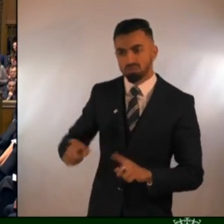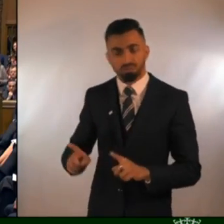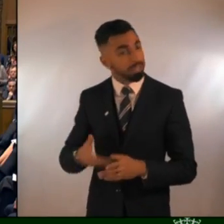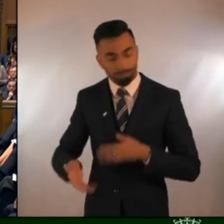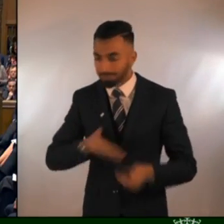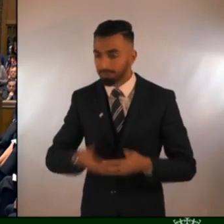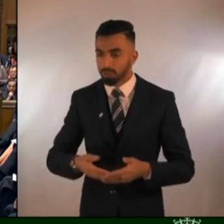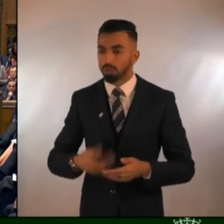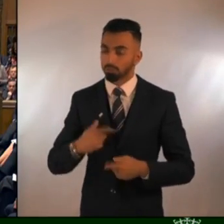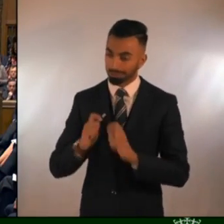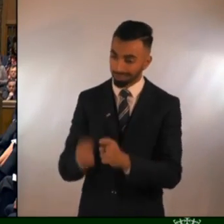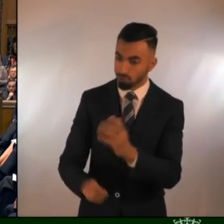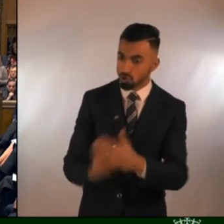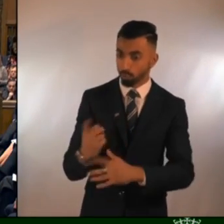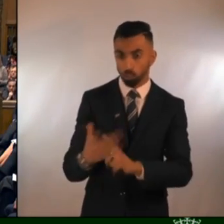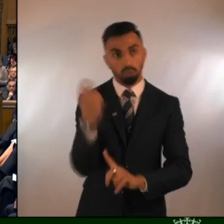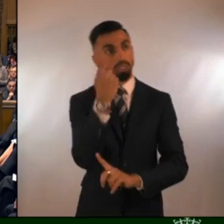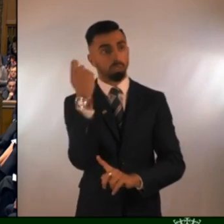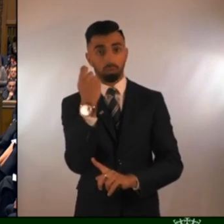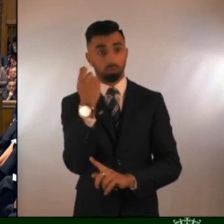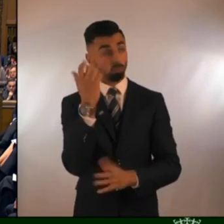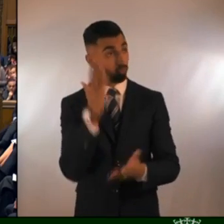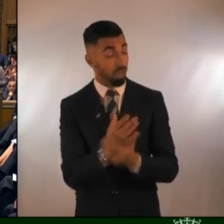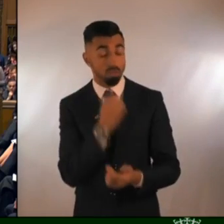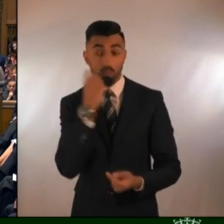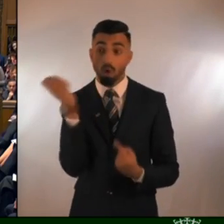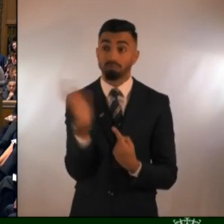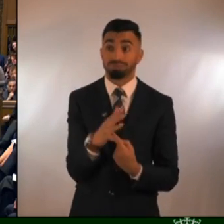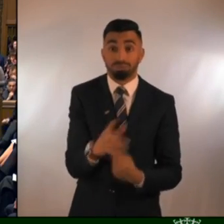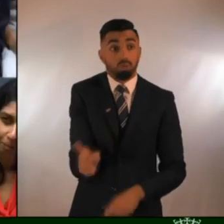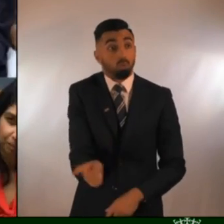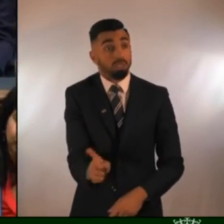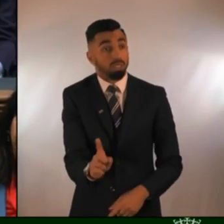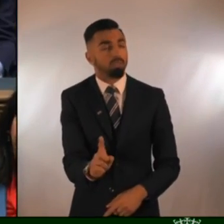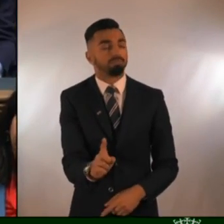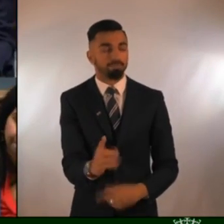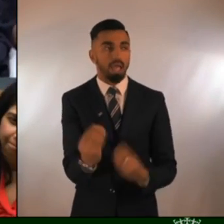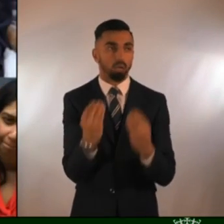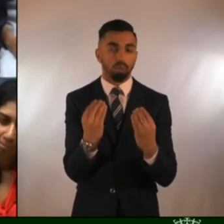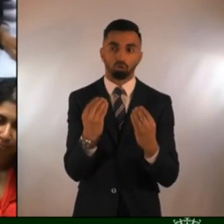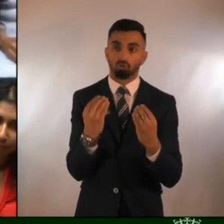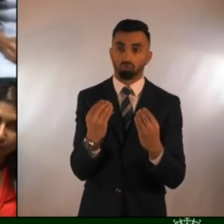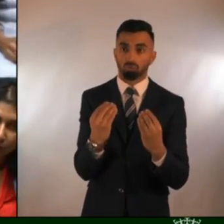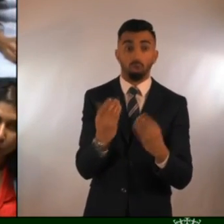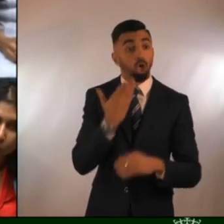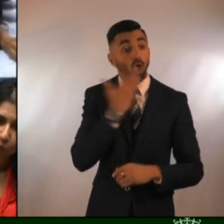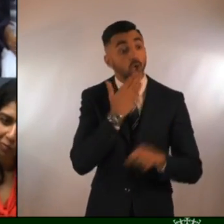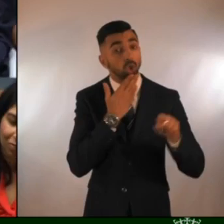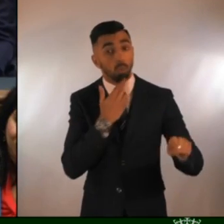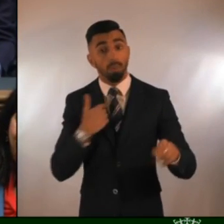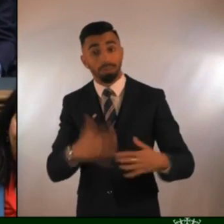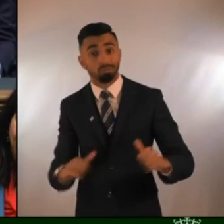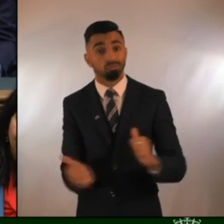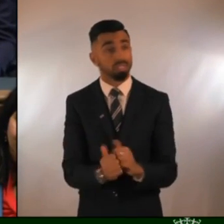that starts with education. We've already provided schools with a 3-year settlement worth over £7 billion by